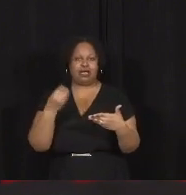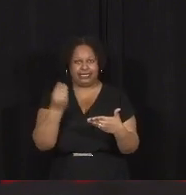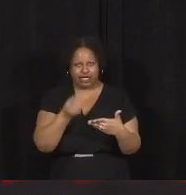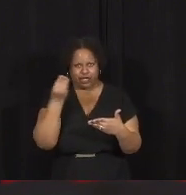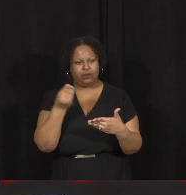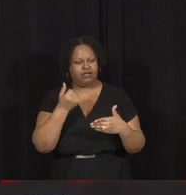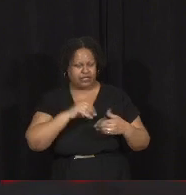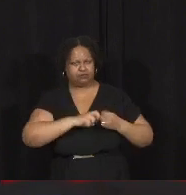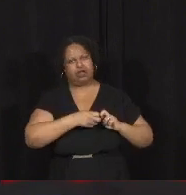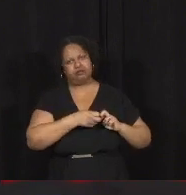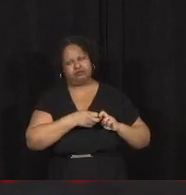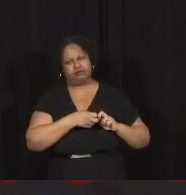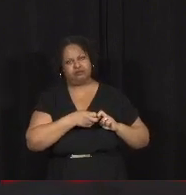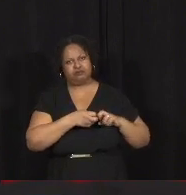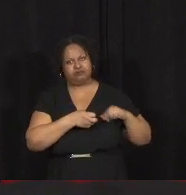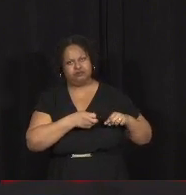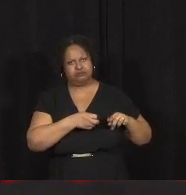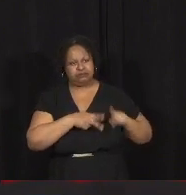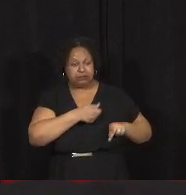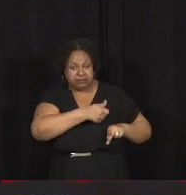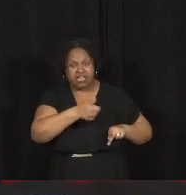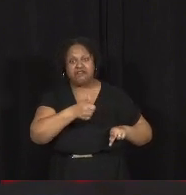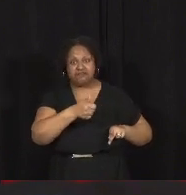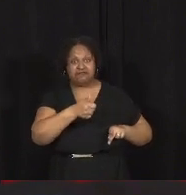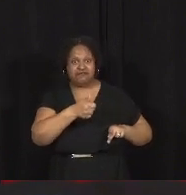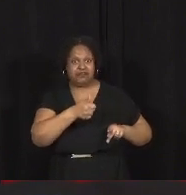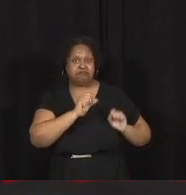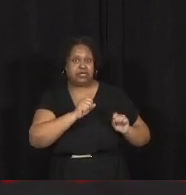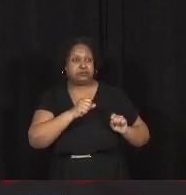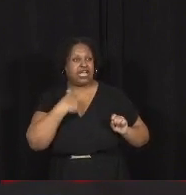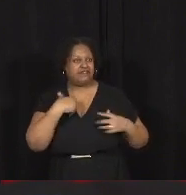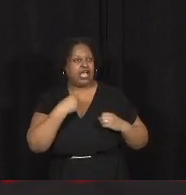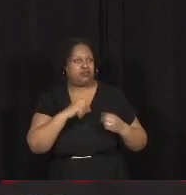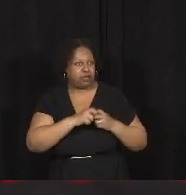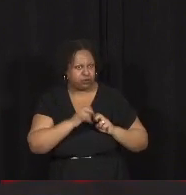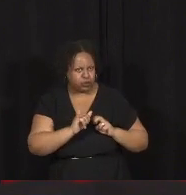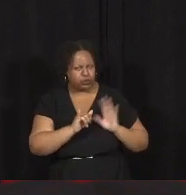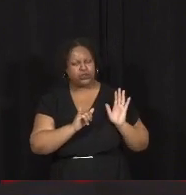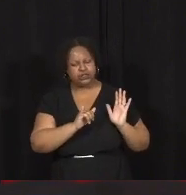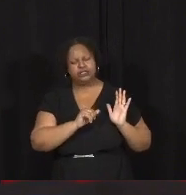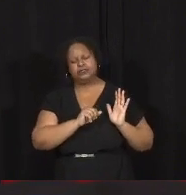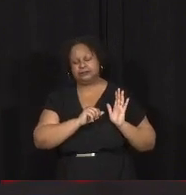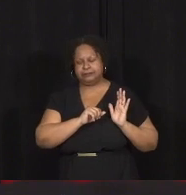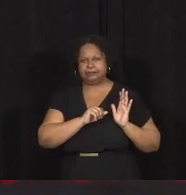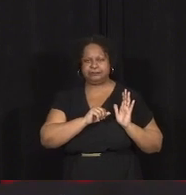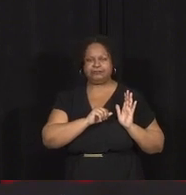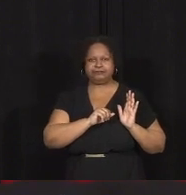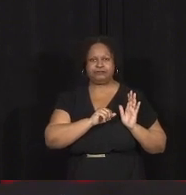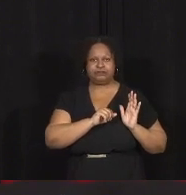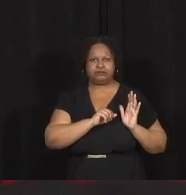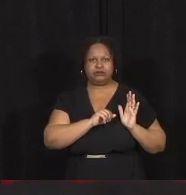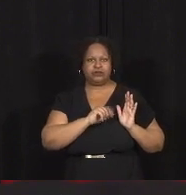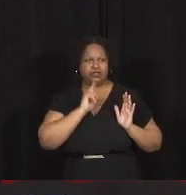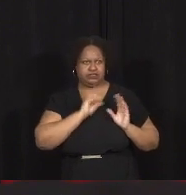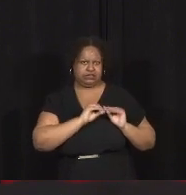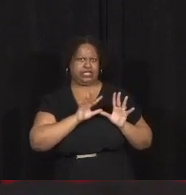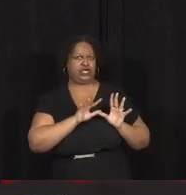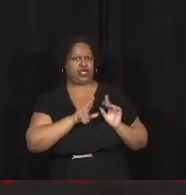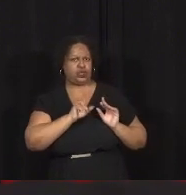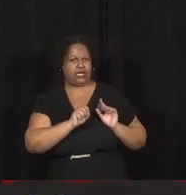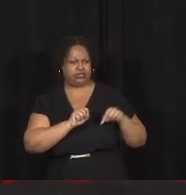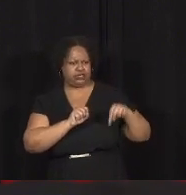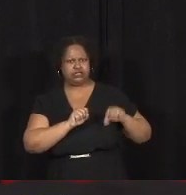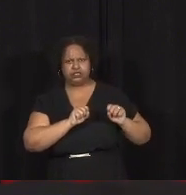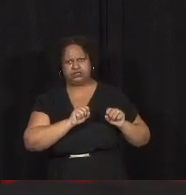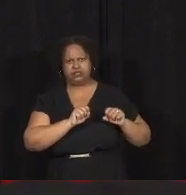individuals with. Because I think it's very clear that in many parts of the United States, this disease